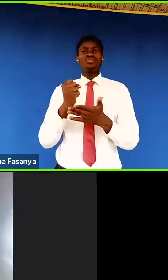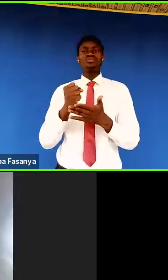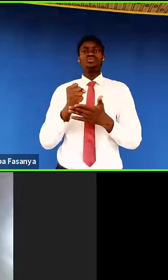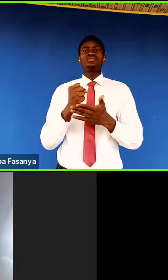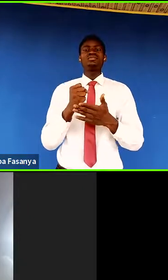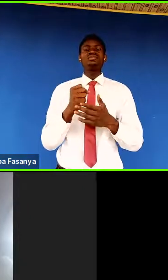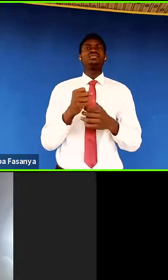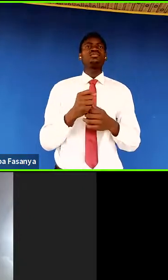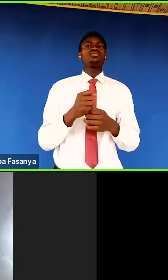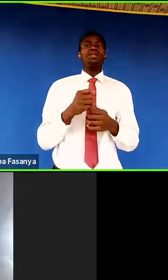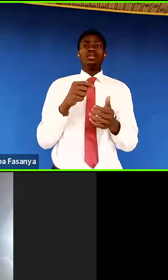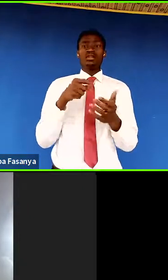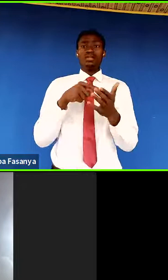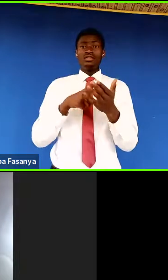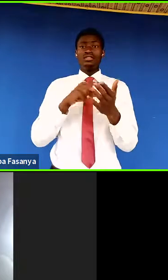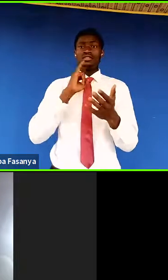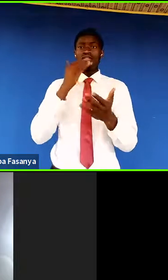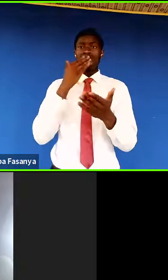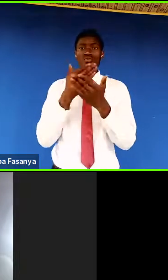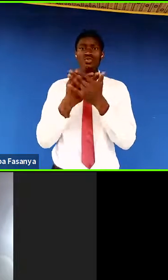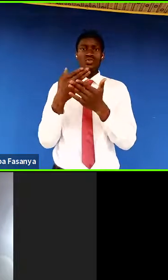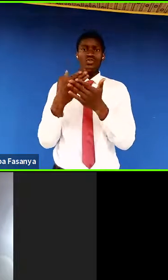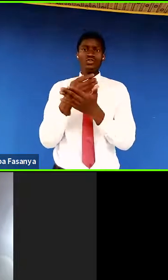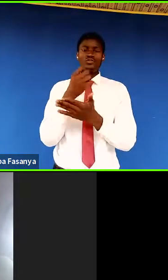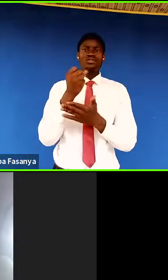This is good news. This is good news.